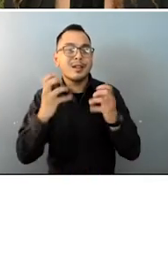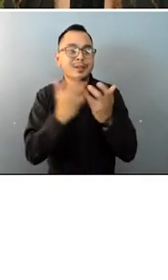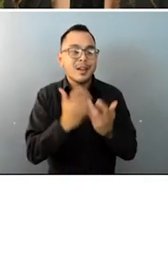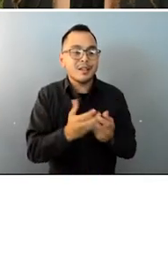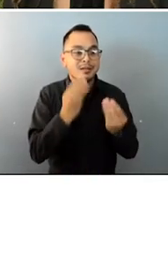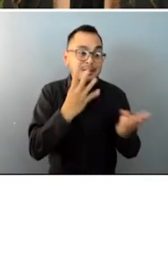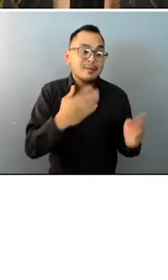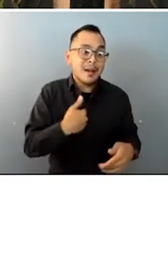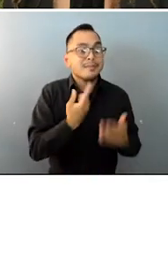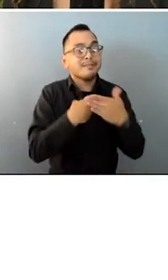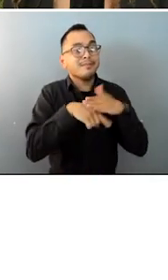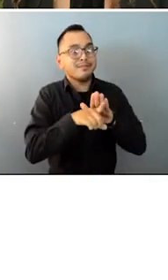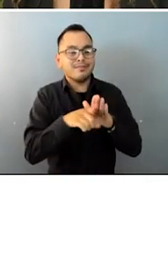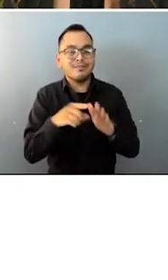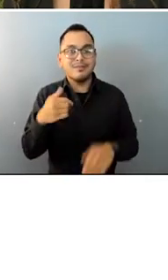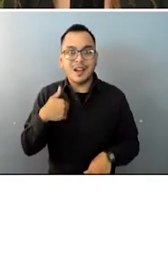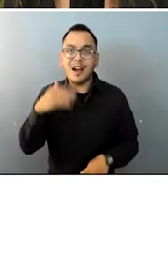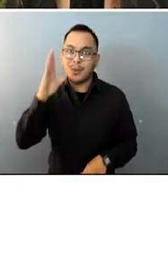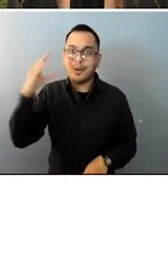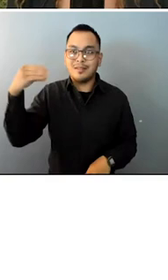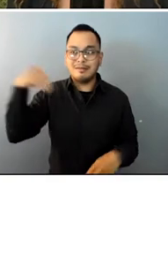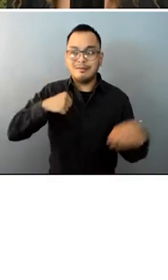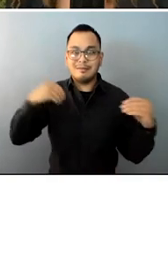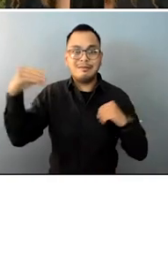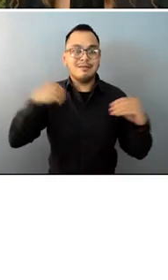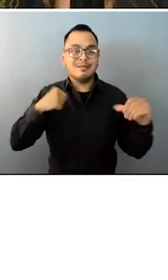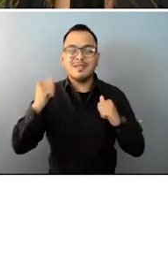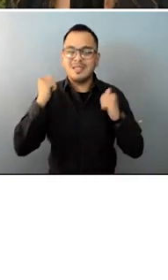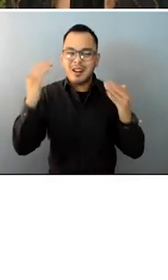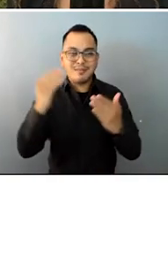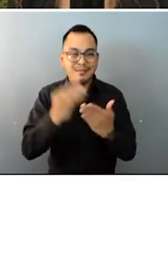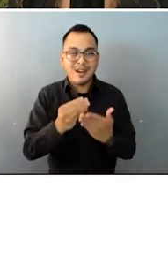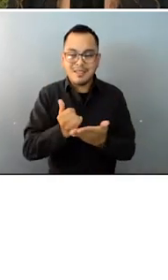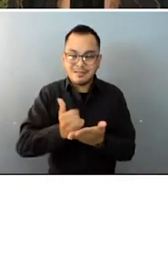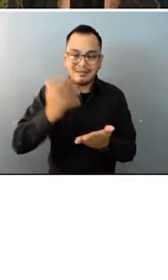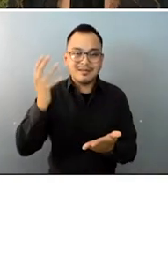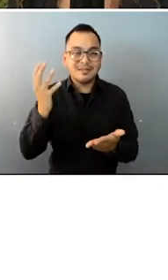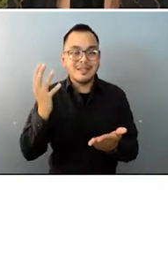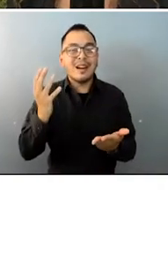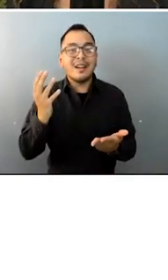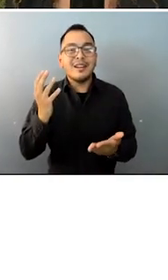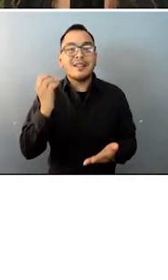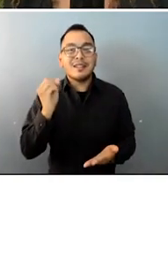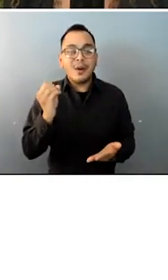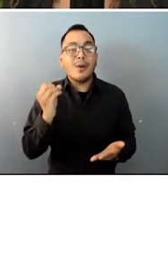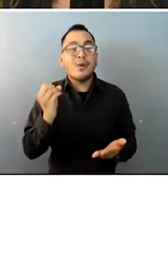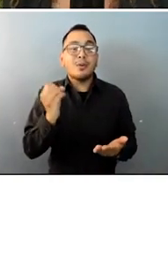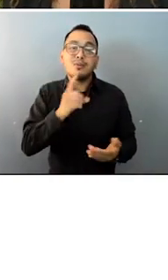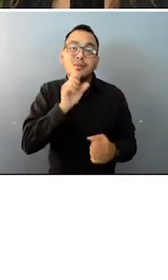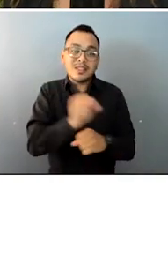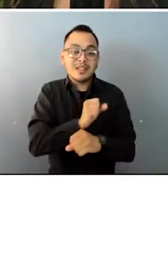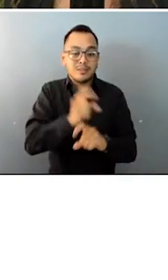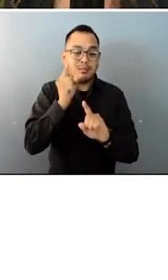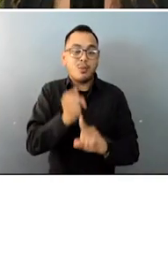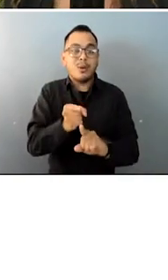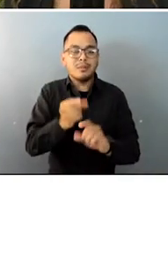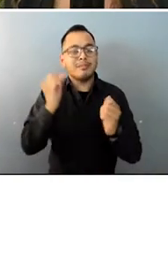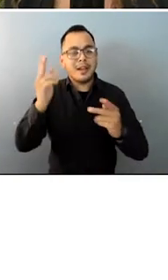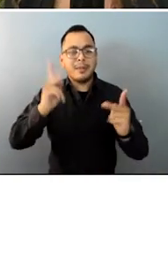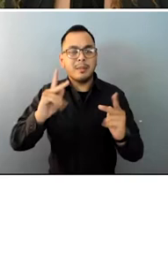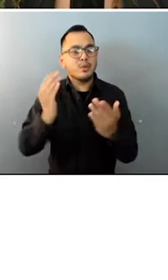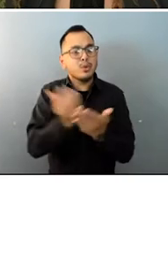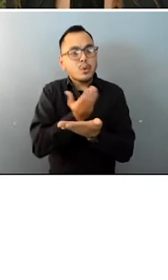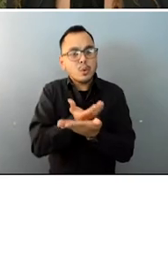friends, I would be a zillionaire. I'd be able to fund all the prides in the world. The fact of the matter is that there's always new people coming into